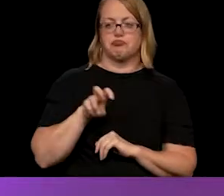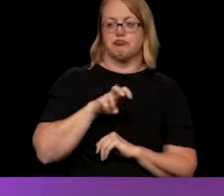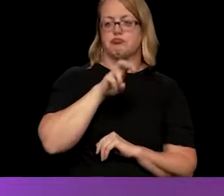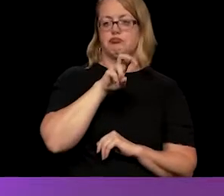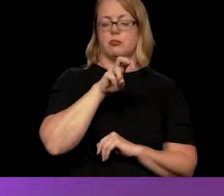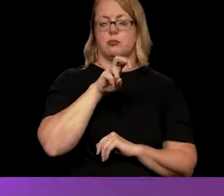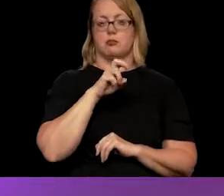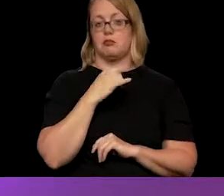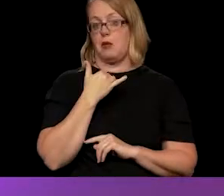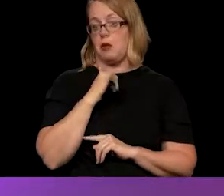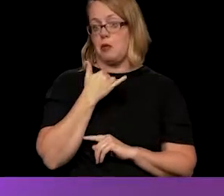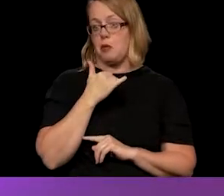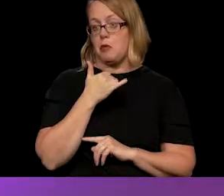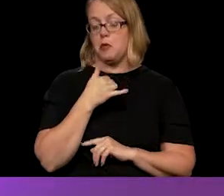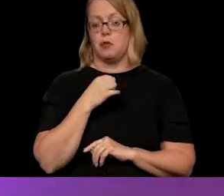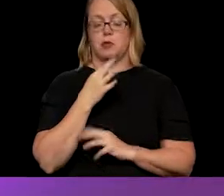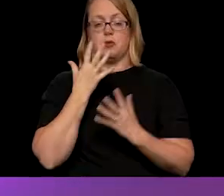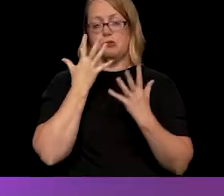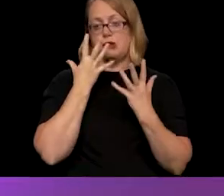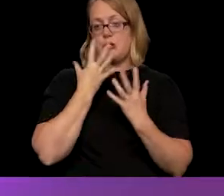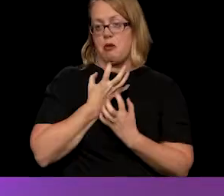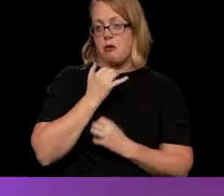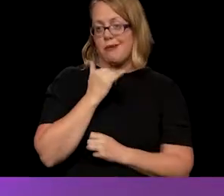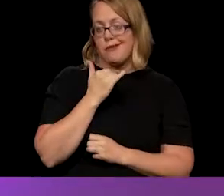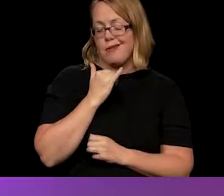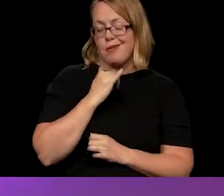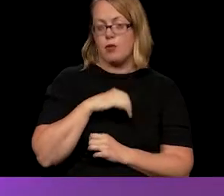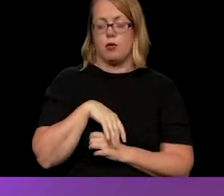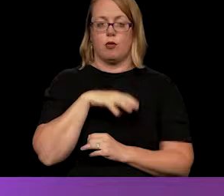Make your orange a little lighter. I'm going to add a tiny